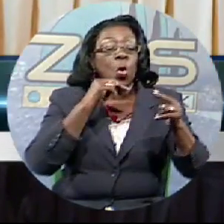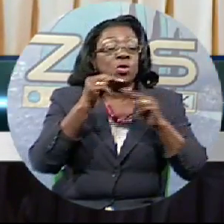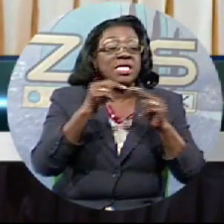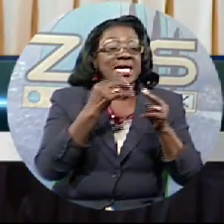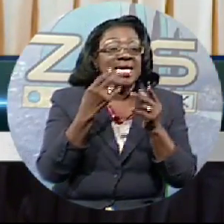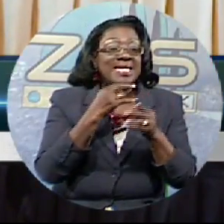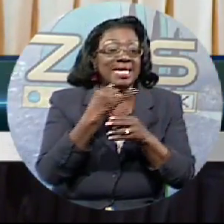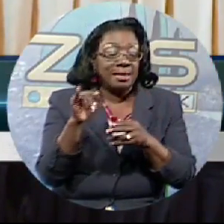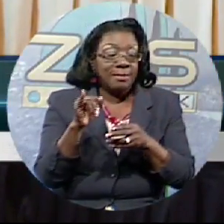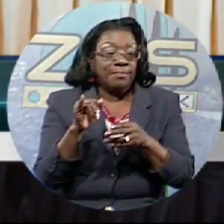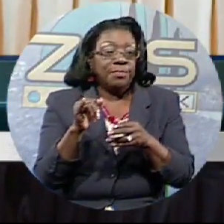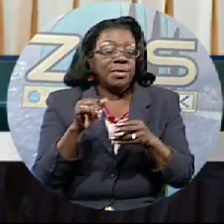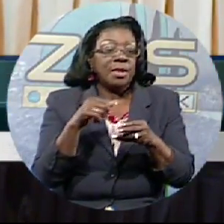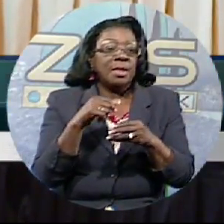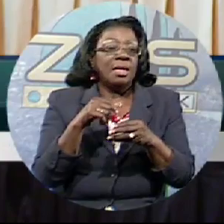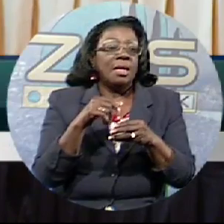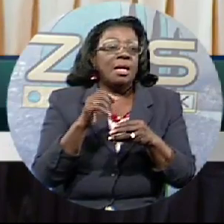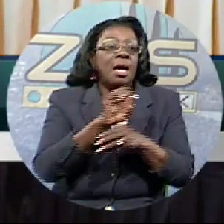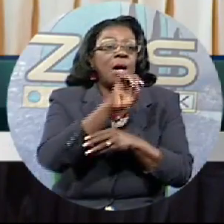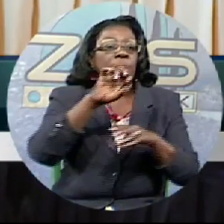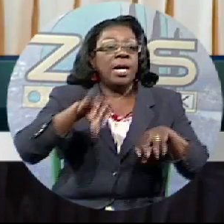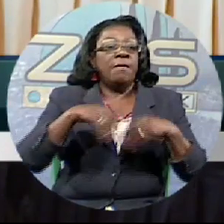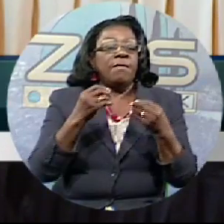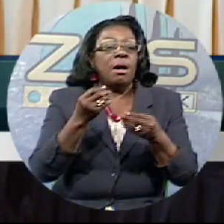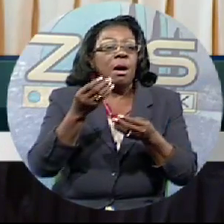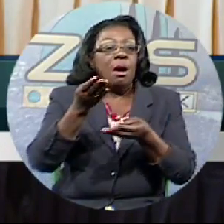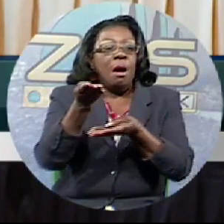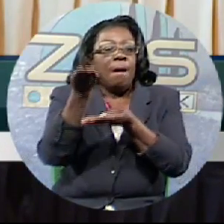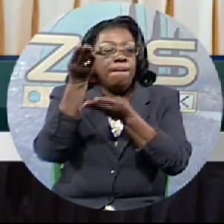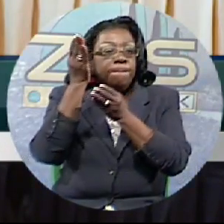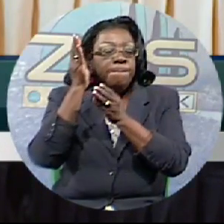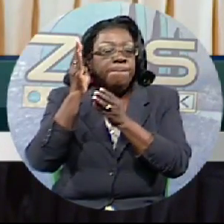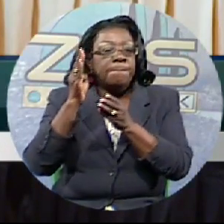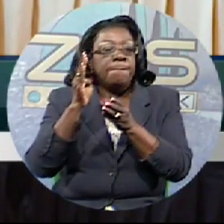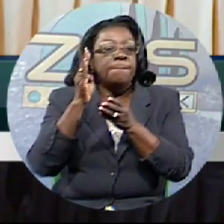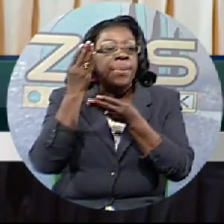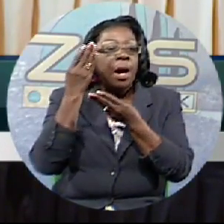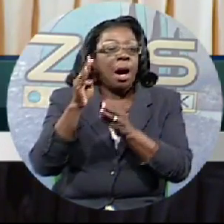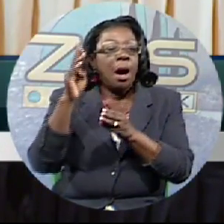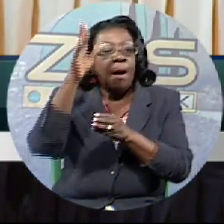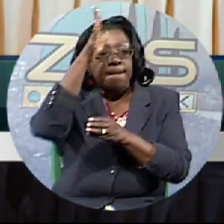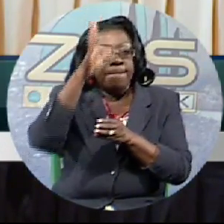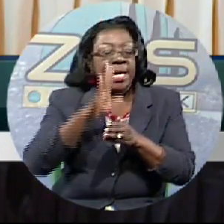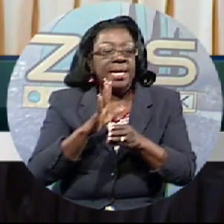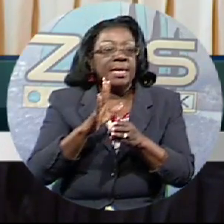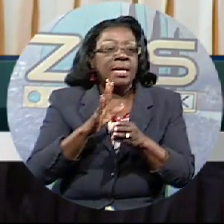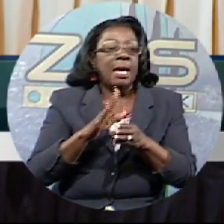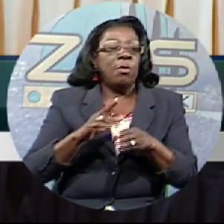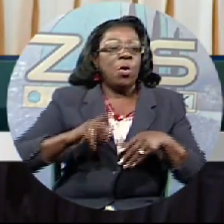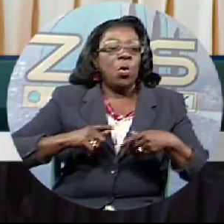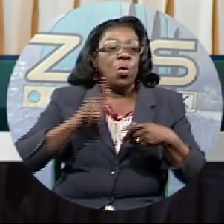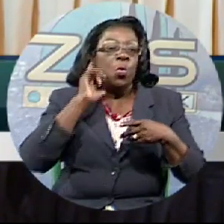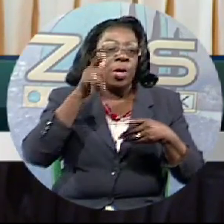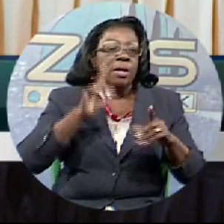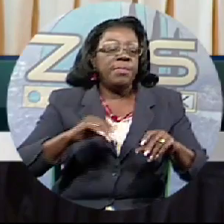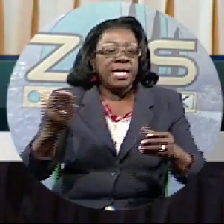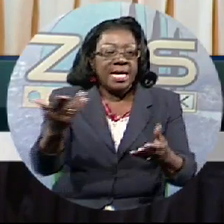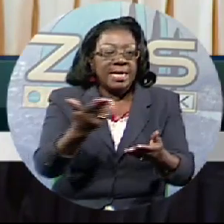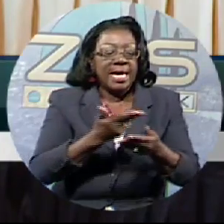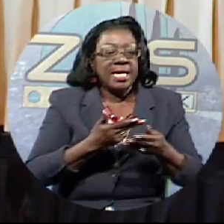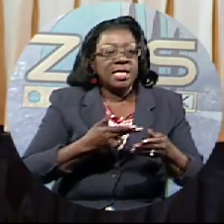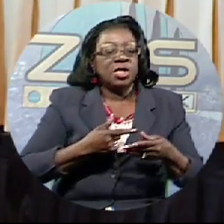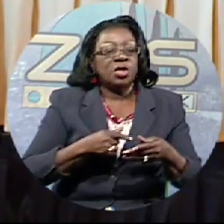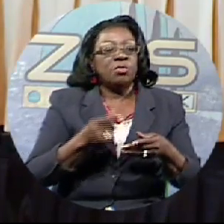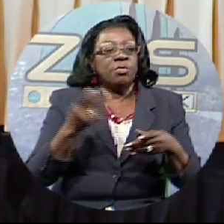the negotiation. However, Bahaman has been engaged to perform at the Music Masters